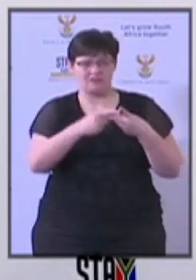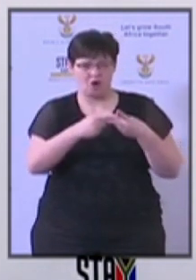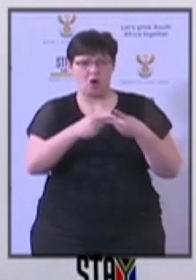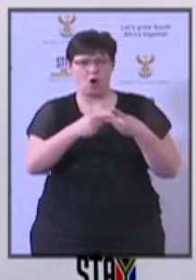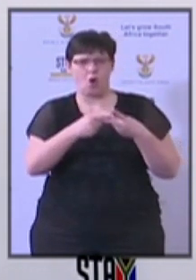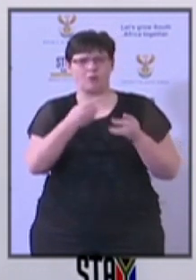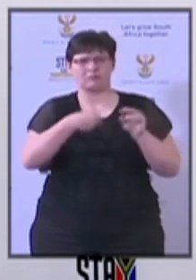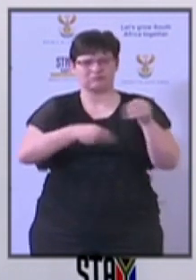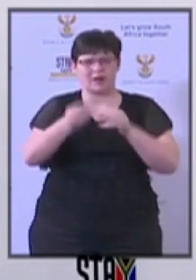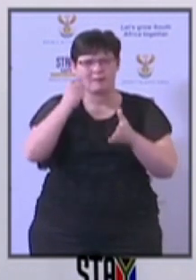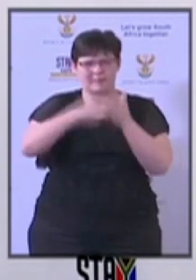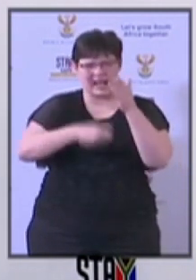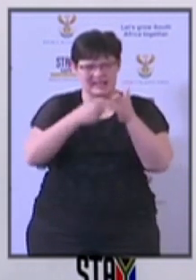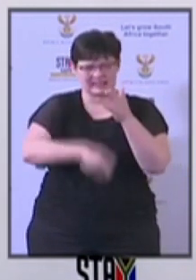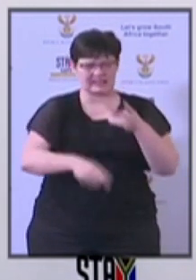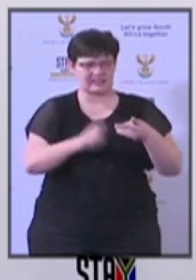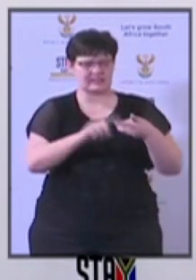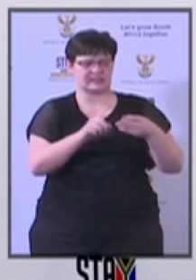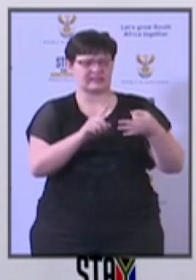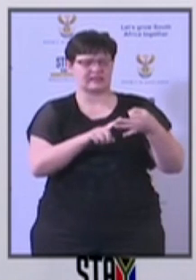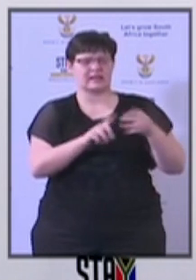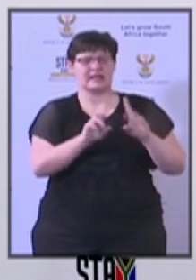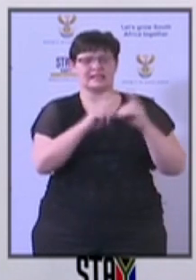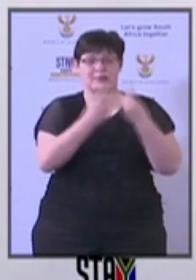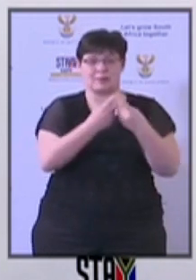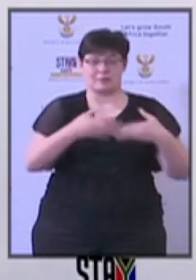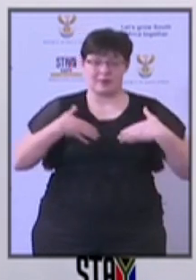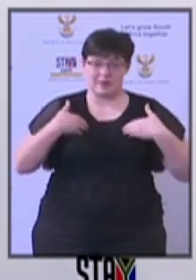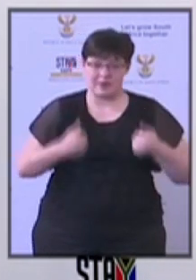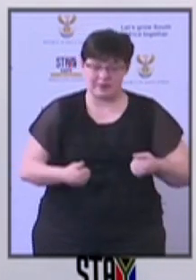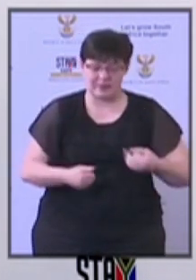customs. You have got the Department of Health